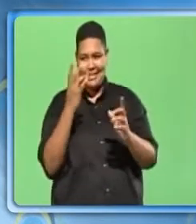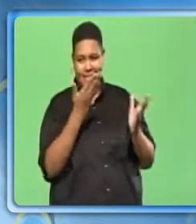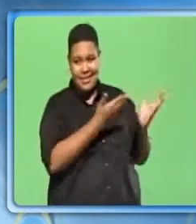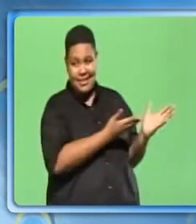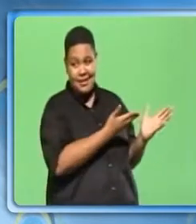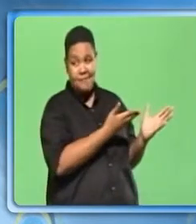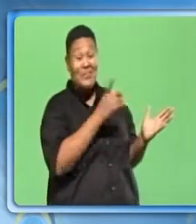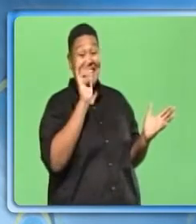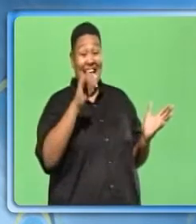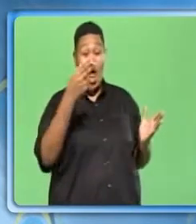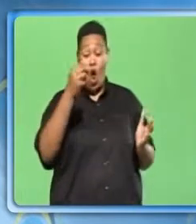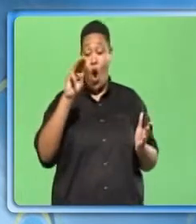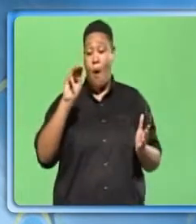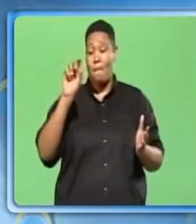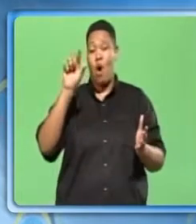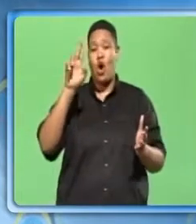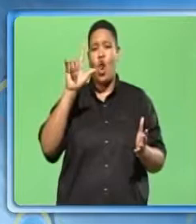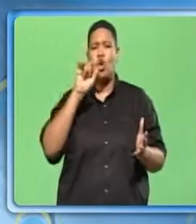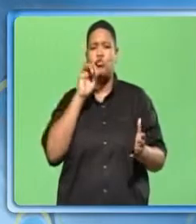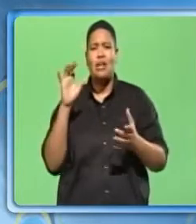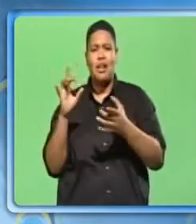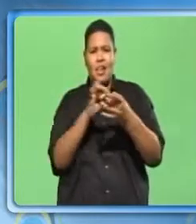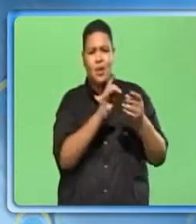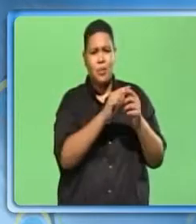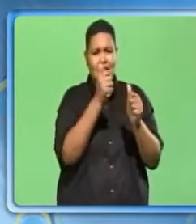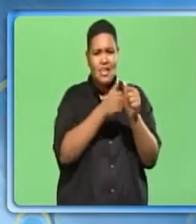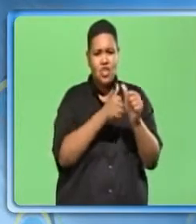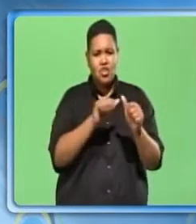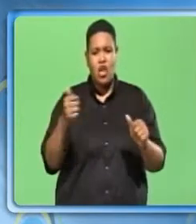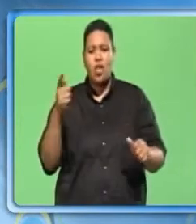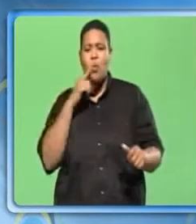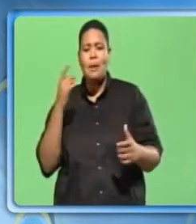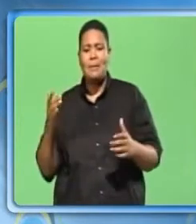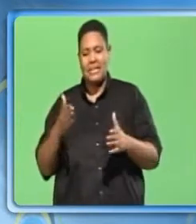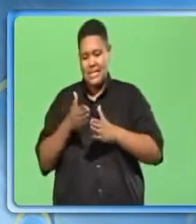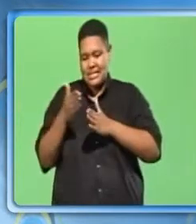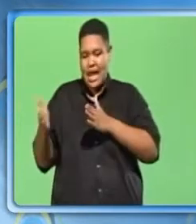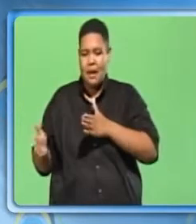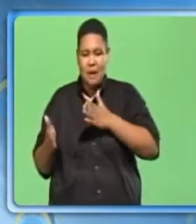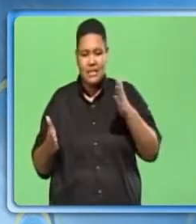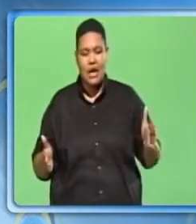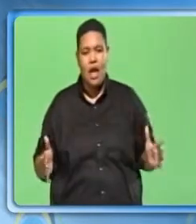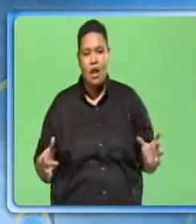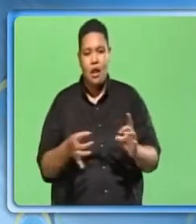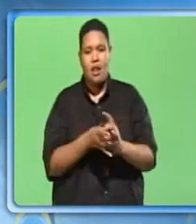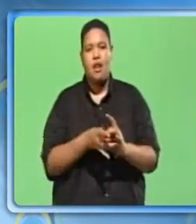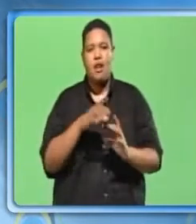chromosomes associate with each other, in that they lie side by side.